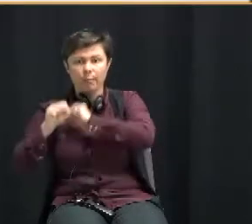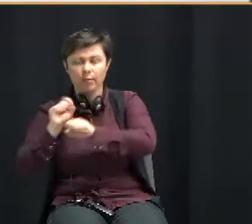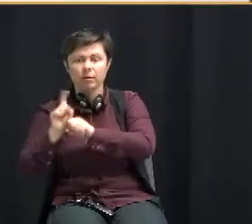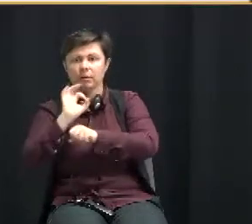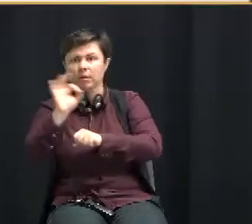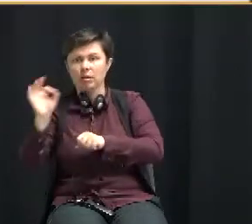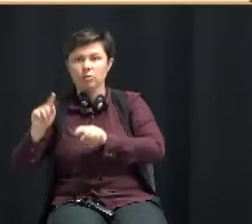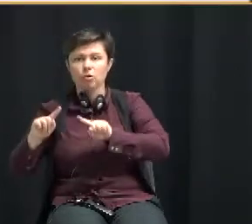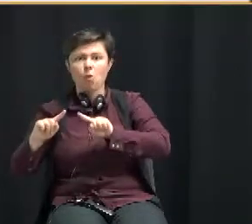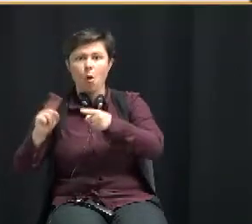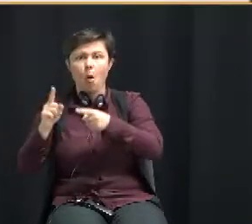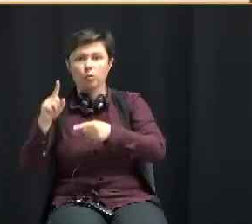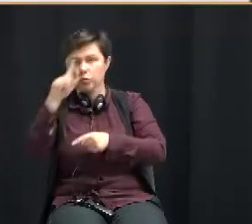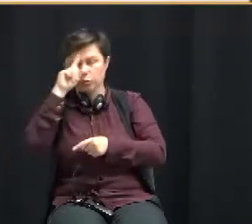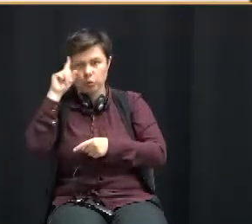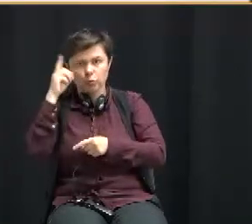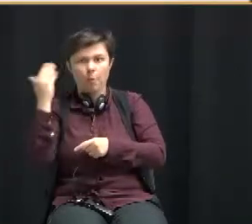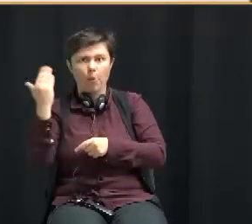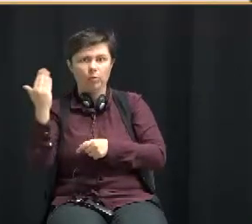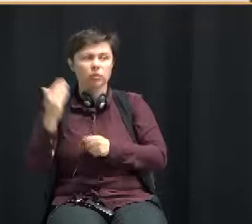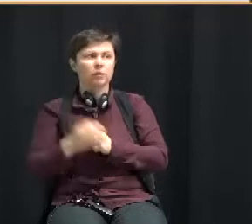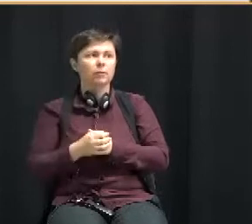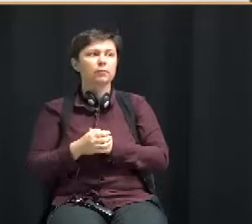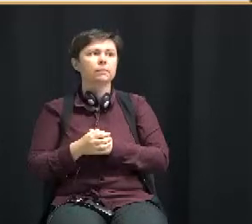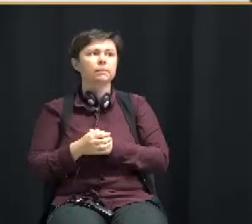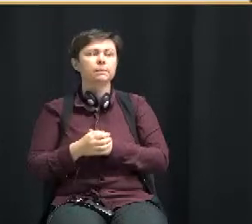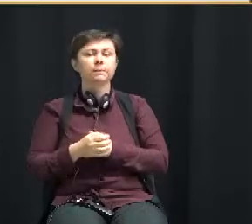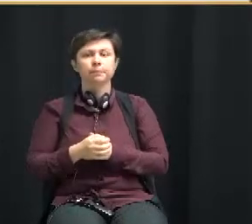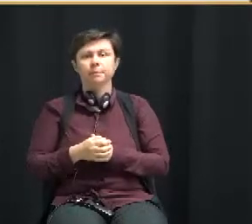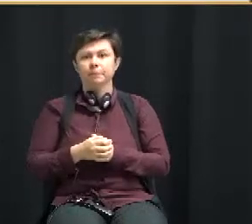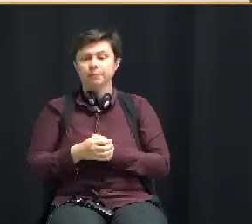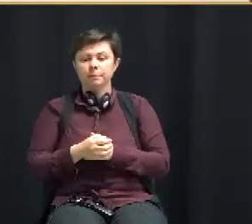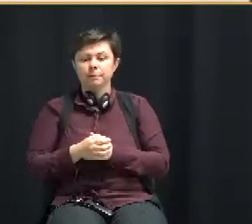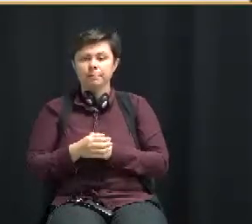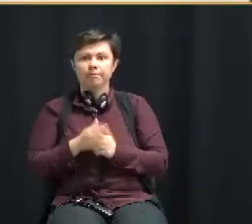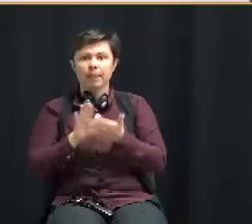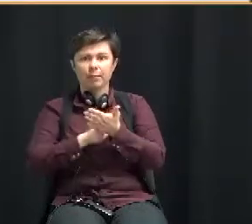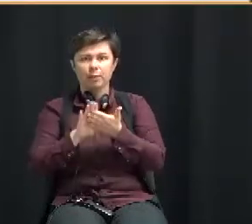such people and social organizations.